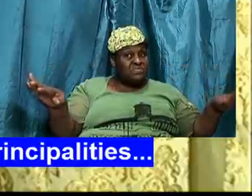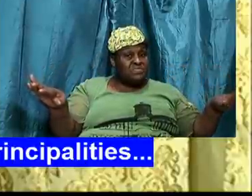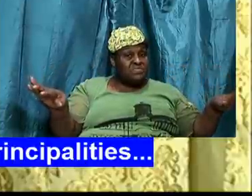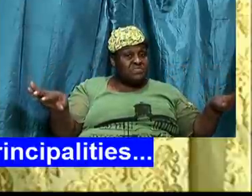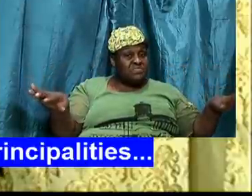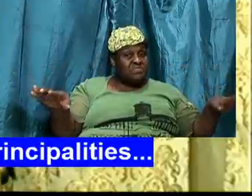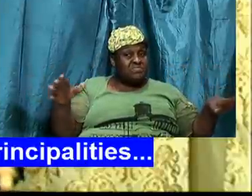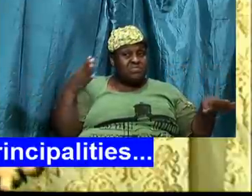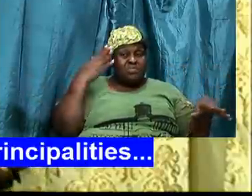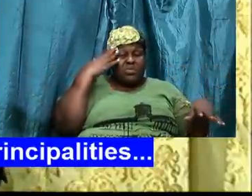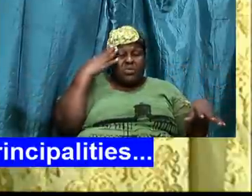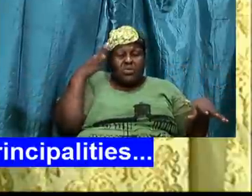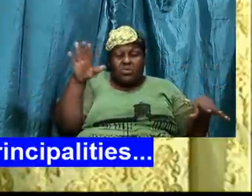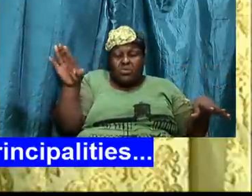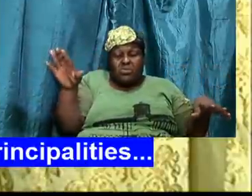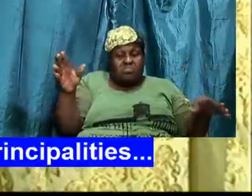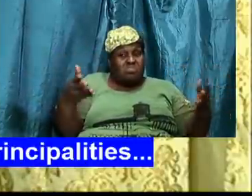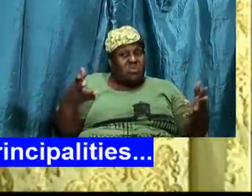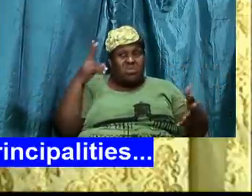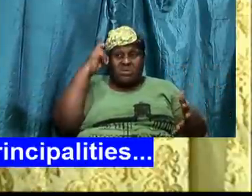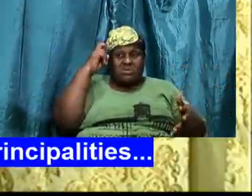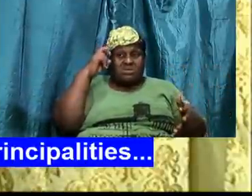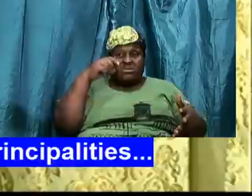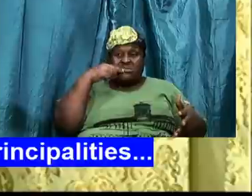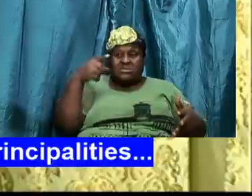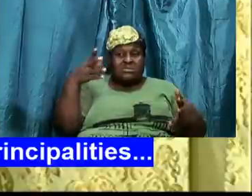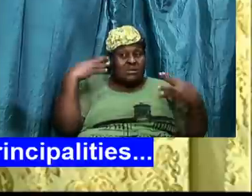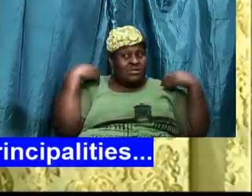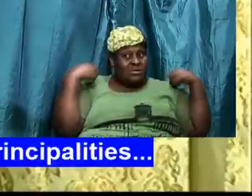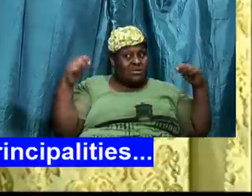I don't know what he told them.